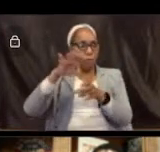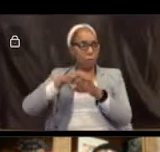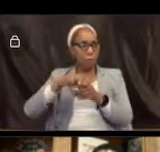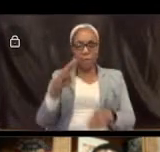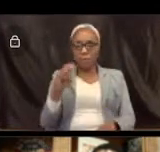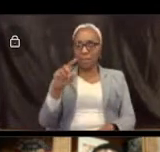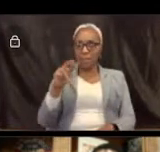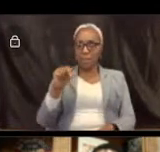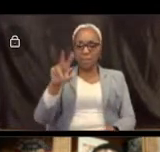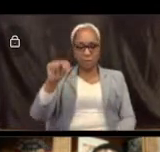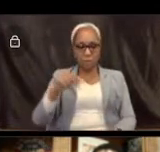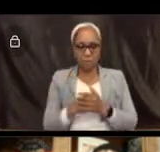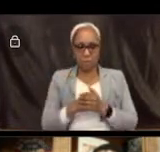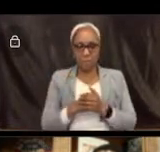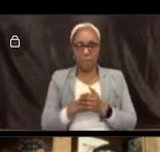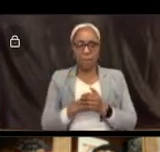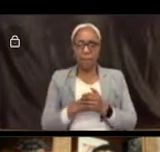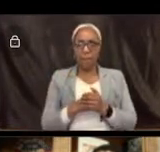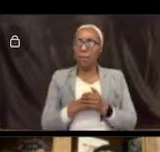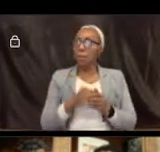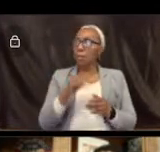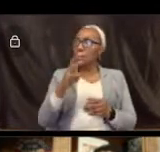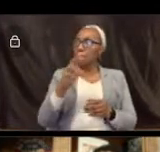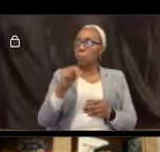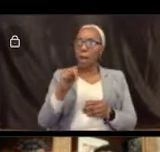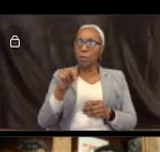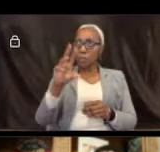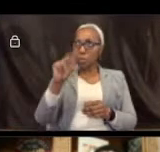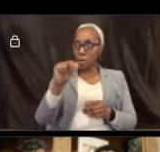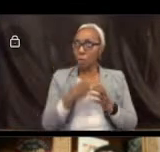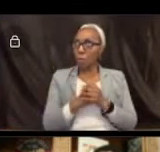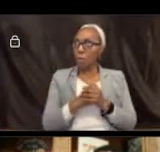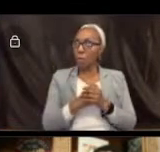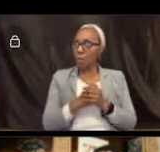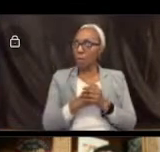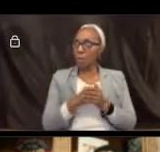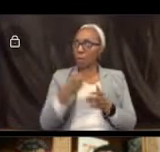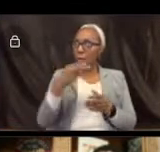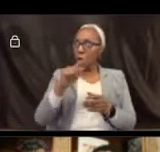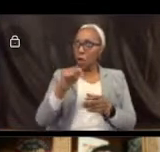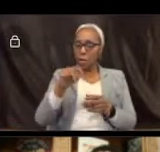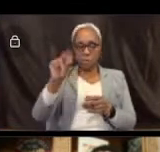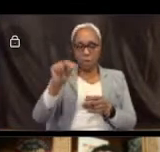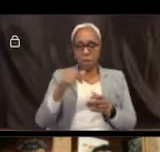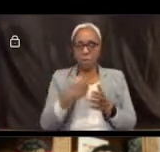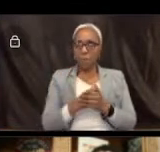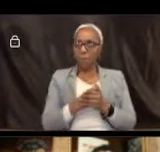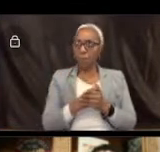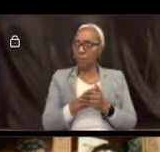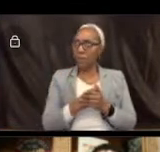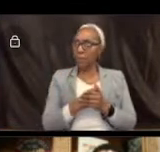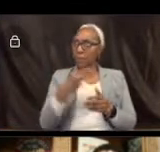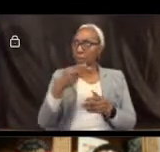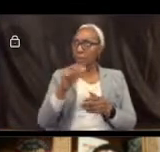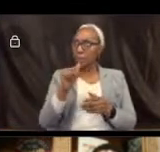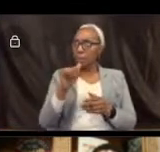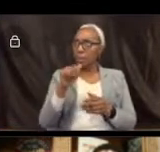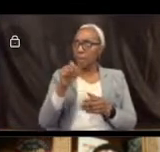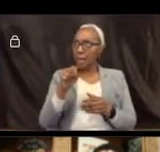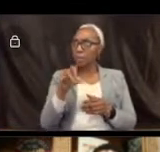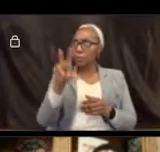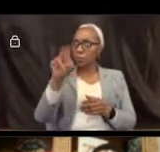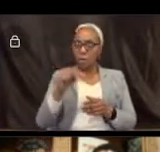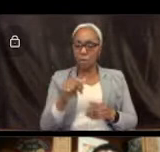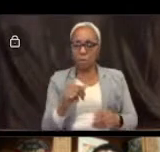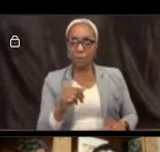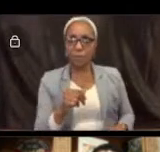Benton, No? Brown, No. Hart, No. Haynes,